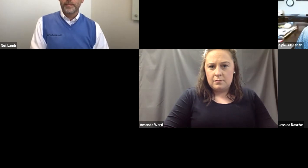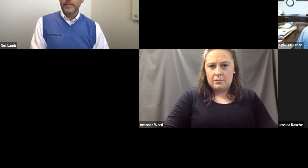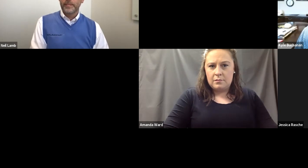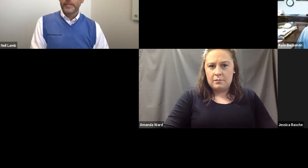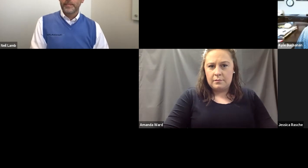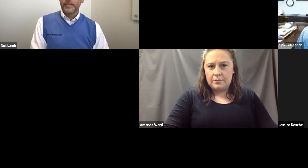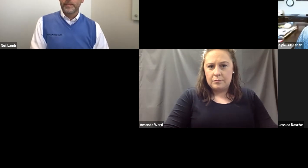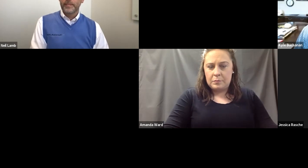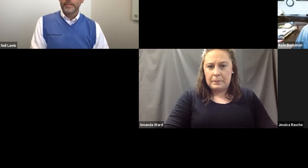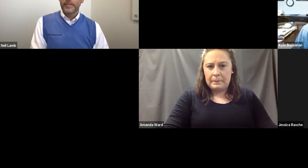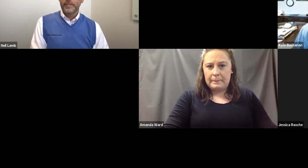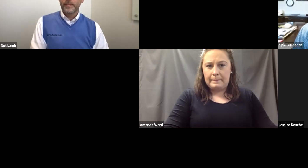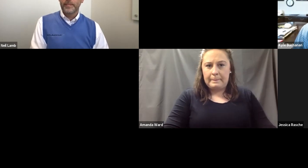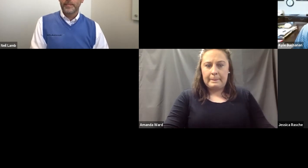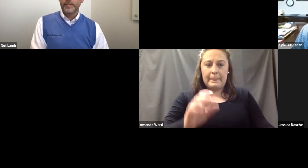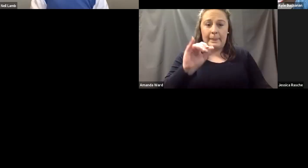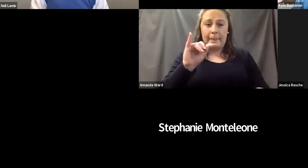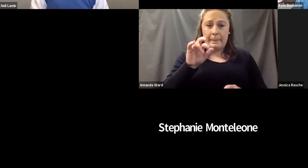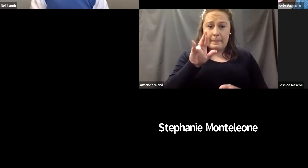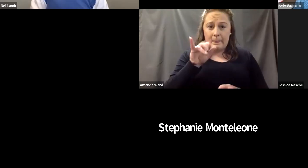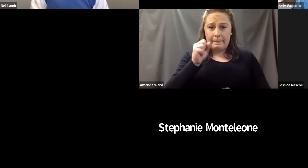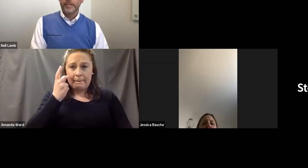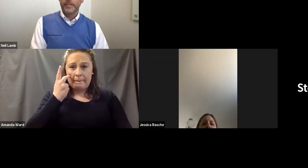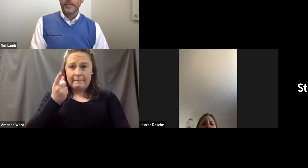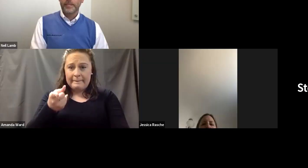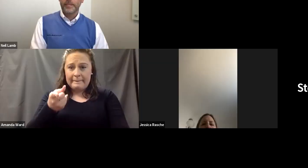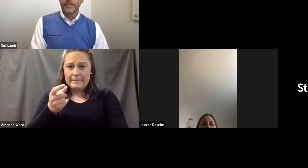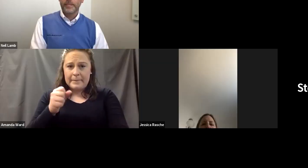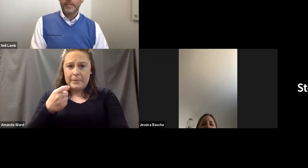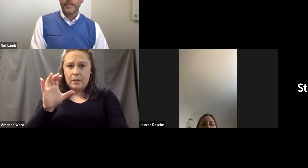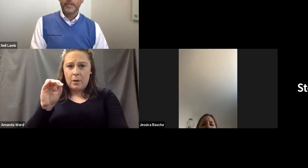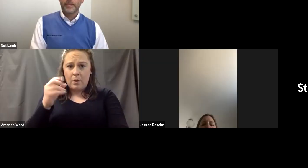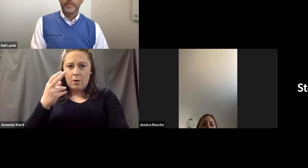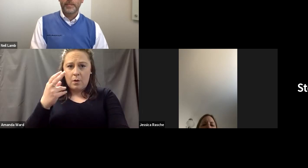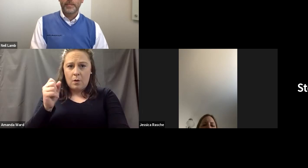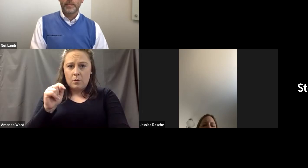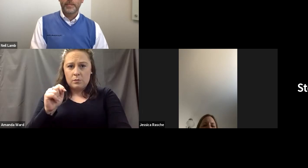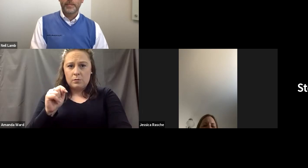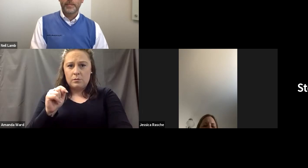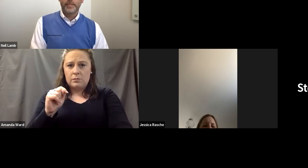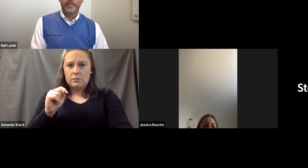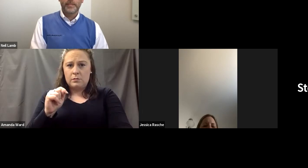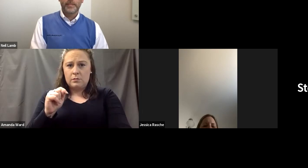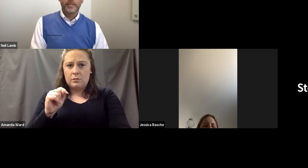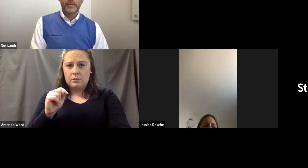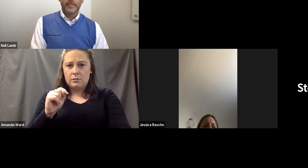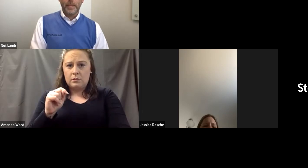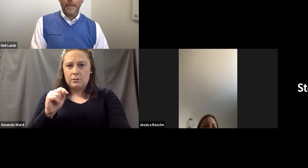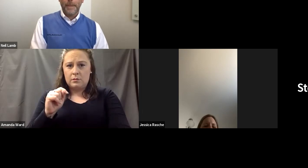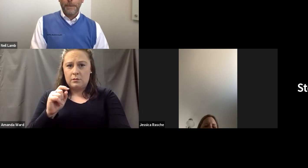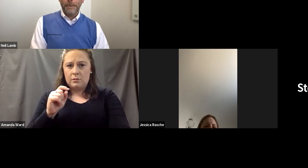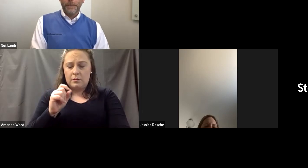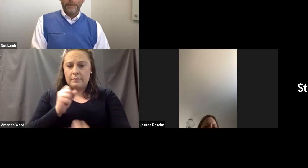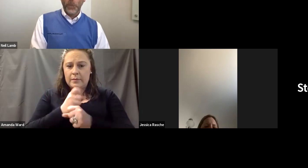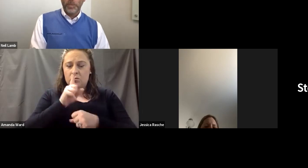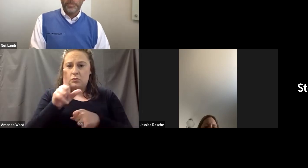Let's see, Iris, I see you. I'm gonna make you a co-host and make sure your Spanish language